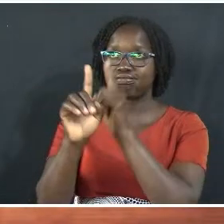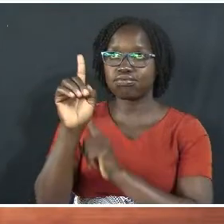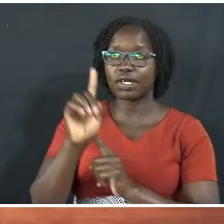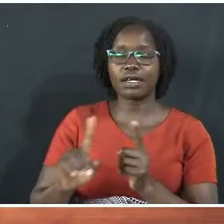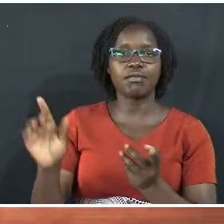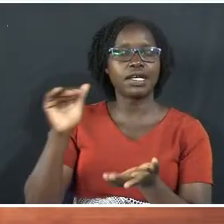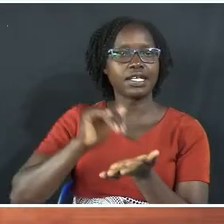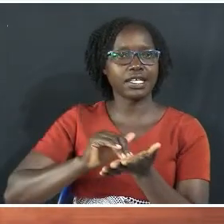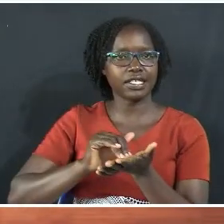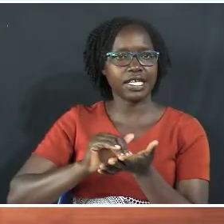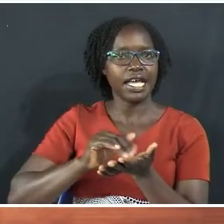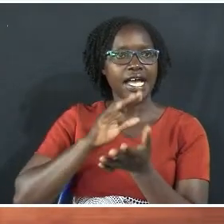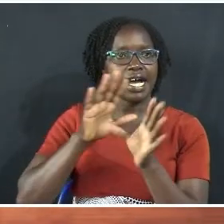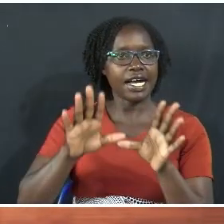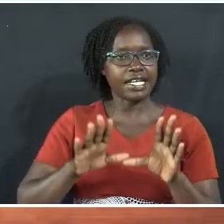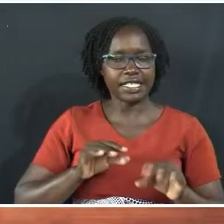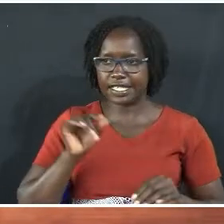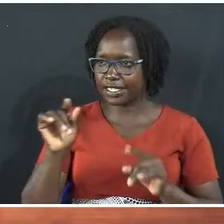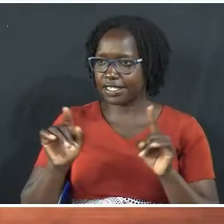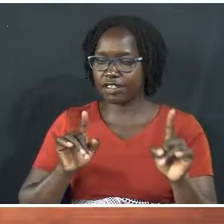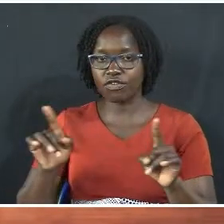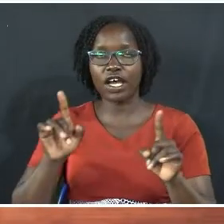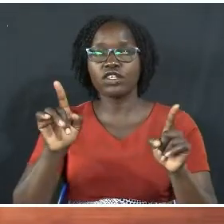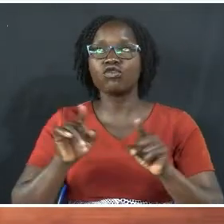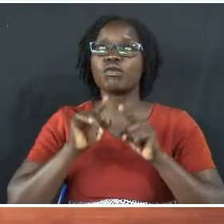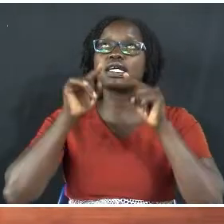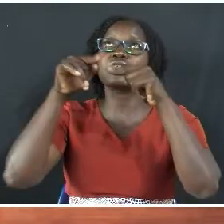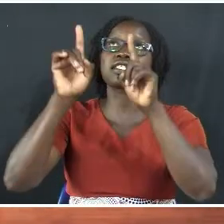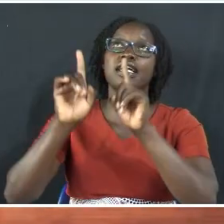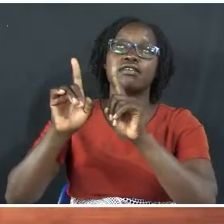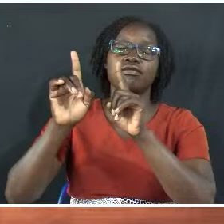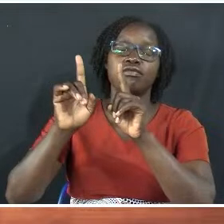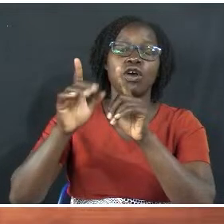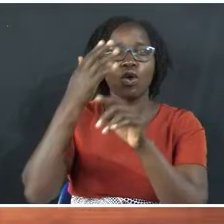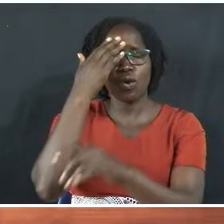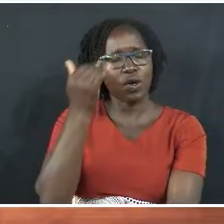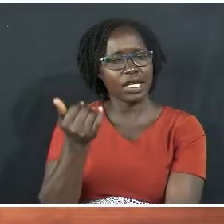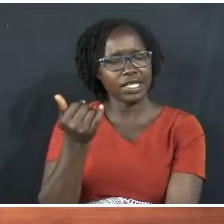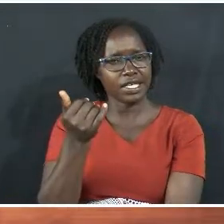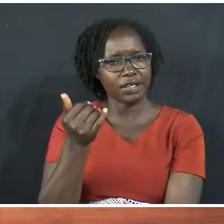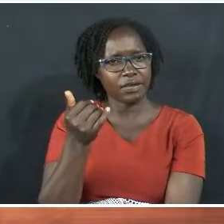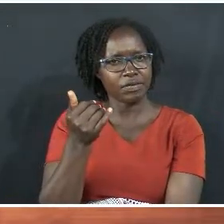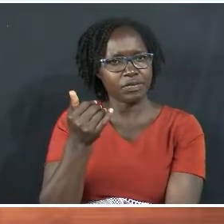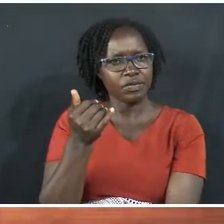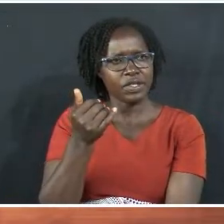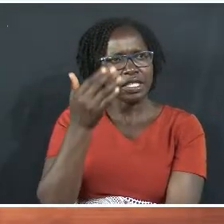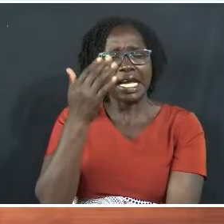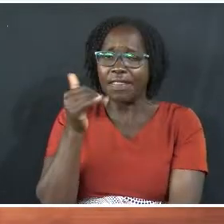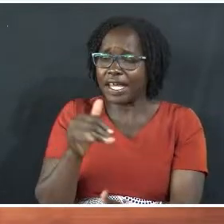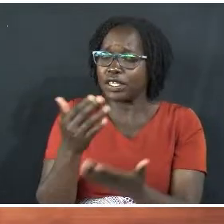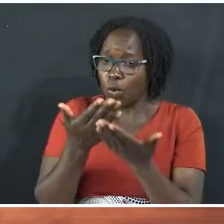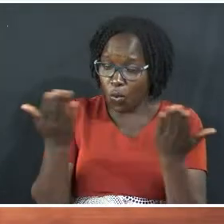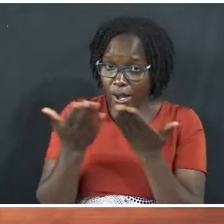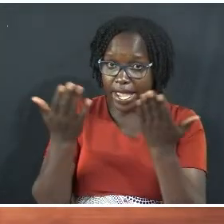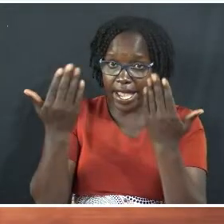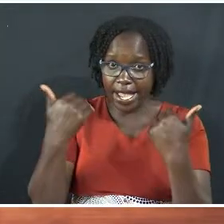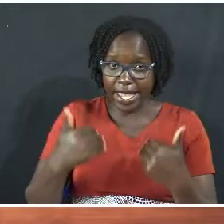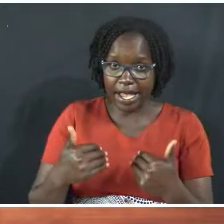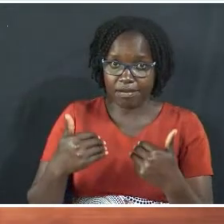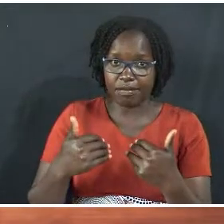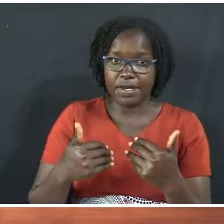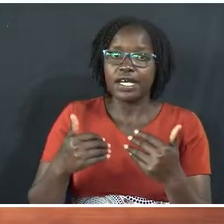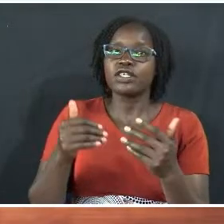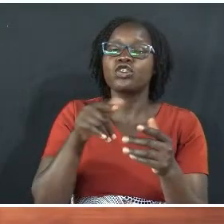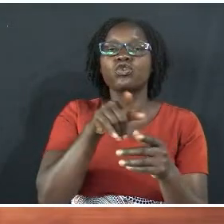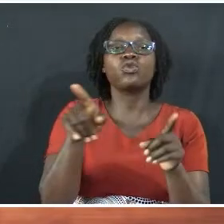again and receive you unto myself. Why? That where I am, you may also be